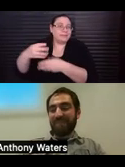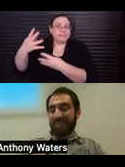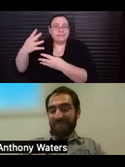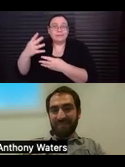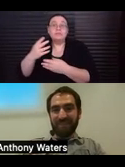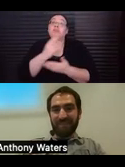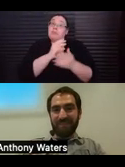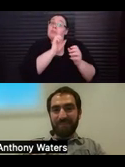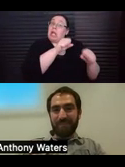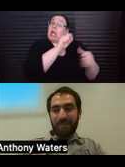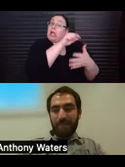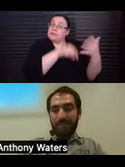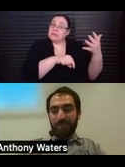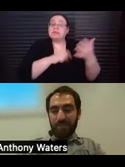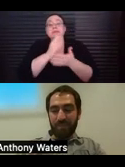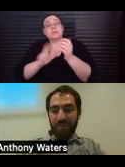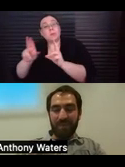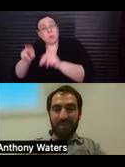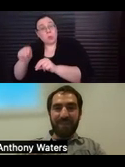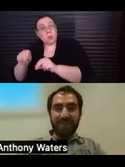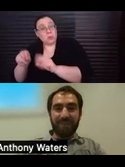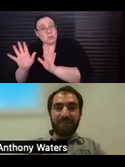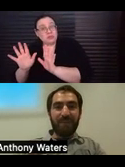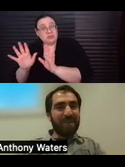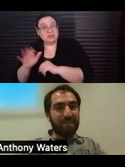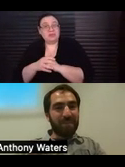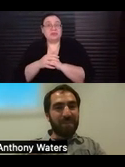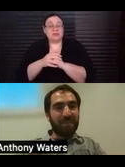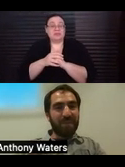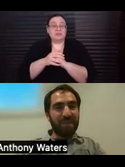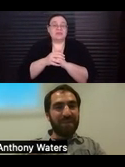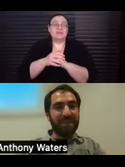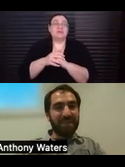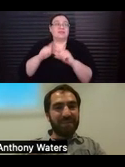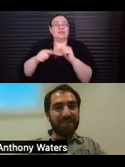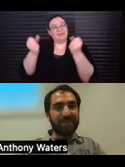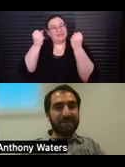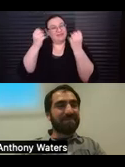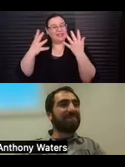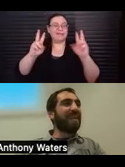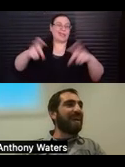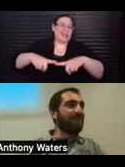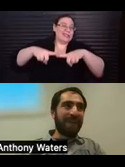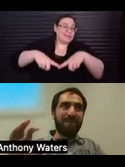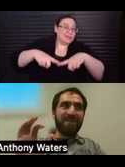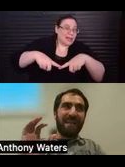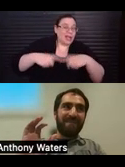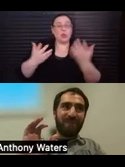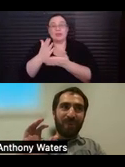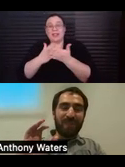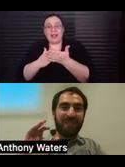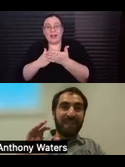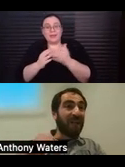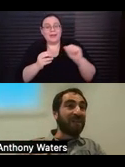as well, some no's, but definitely, yeah, a lot of it depends or some. I really